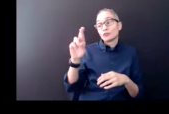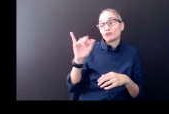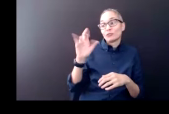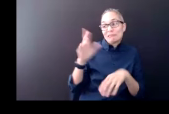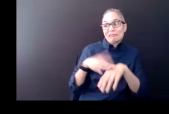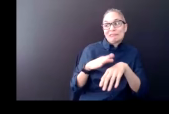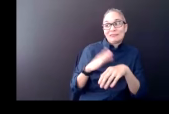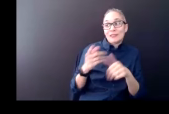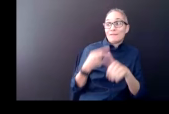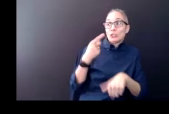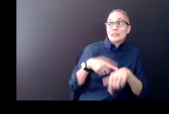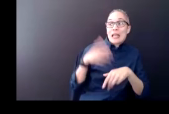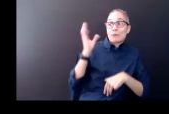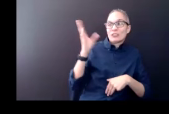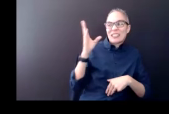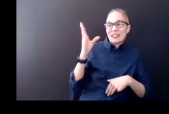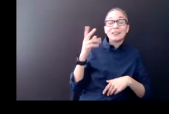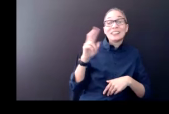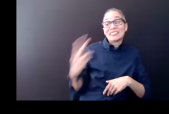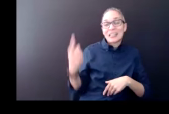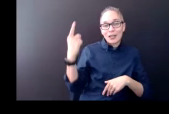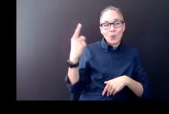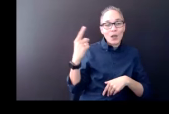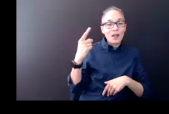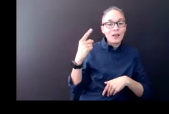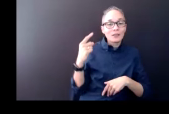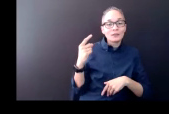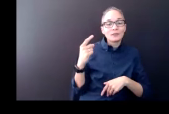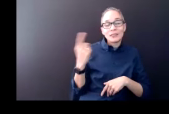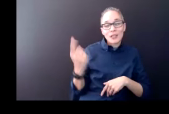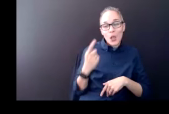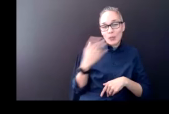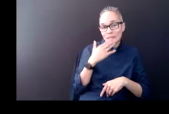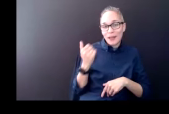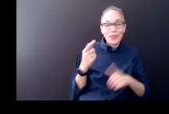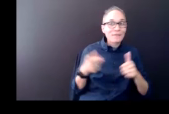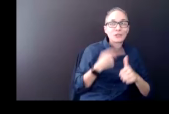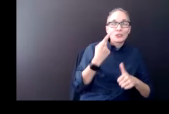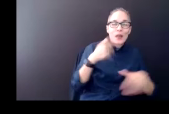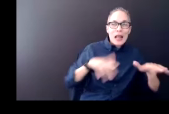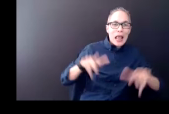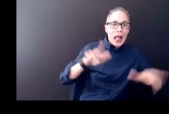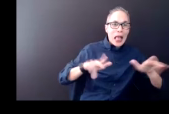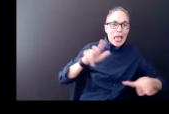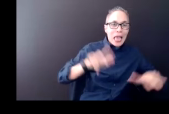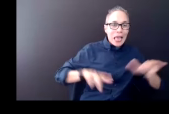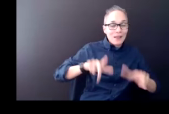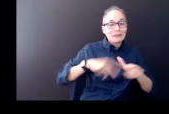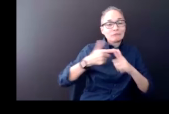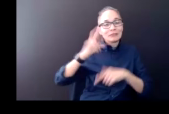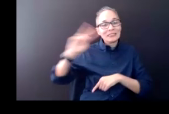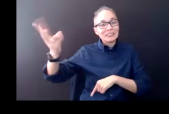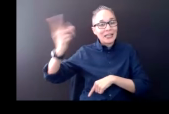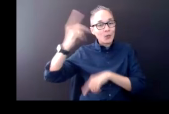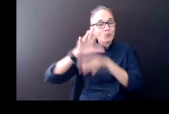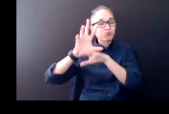first time doing the presentation. The second one was probably gonna always, the usually is a lot better. We work out all these things, we get together,